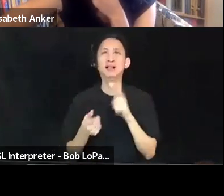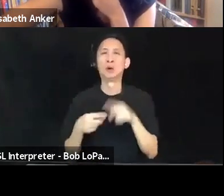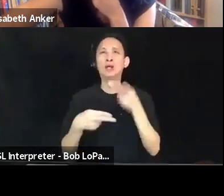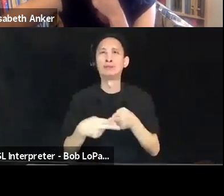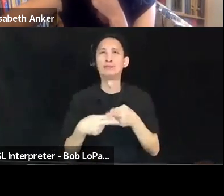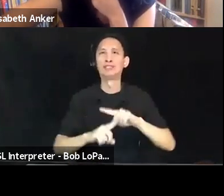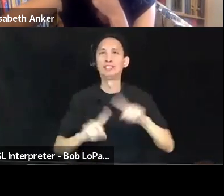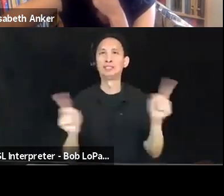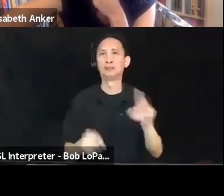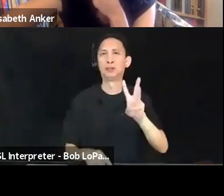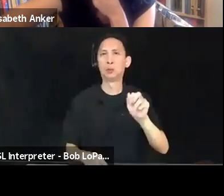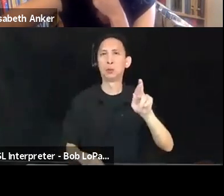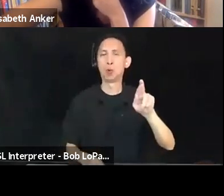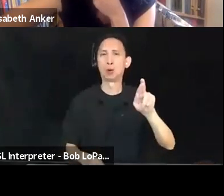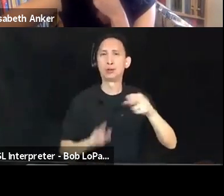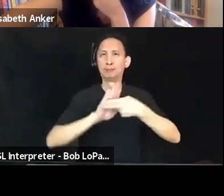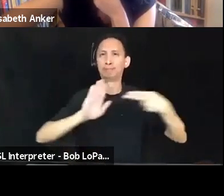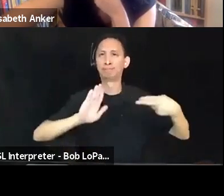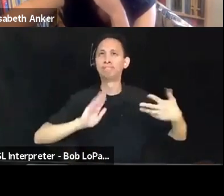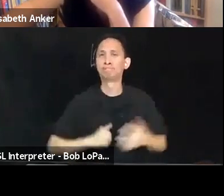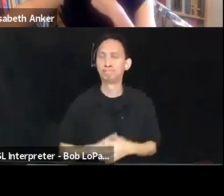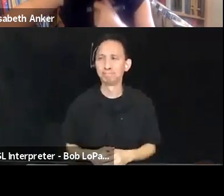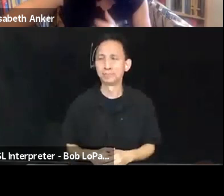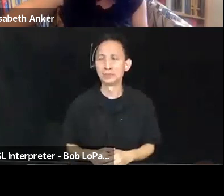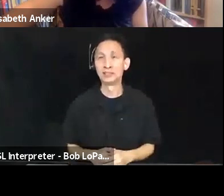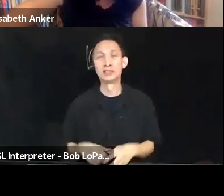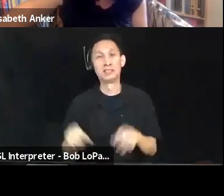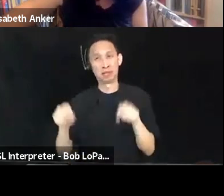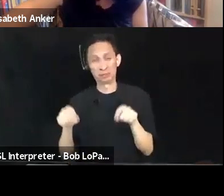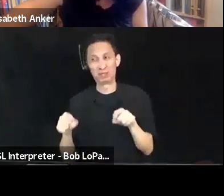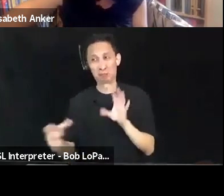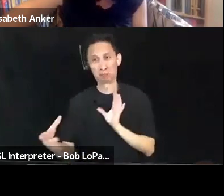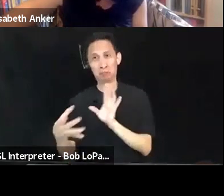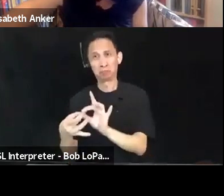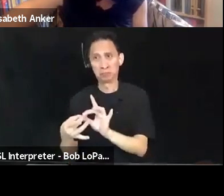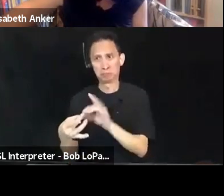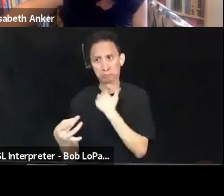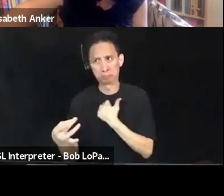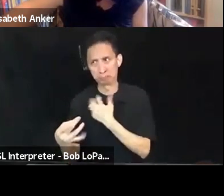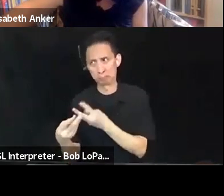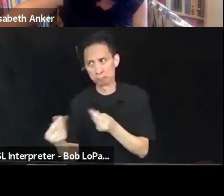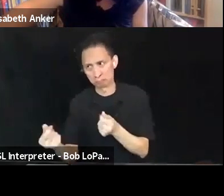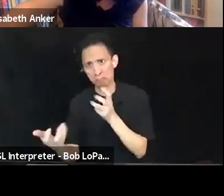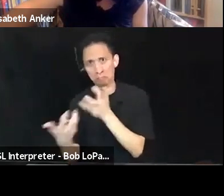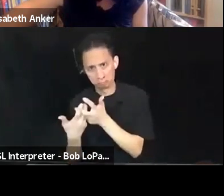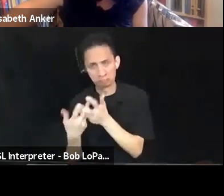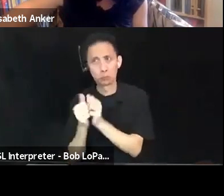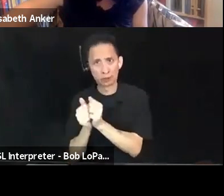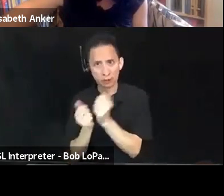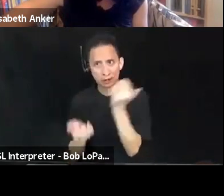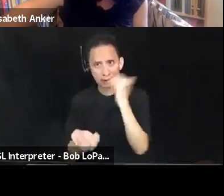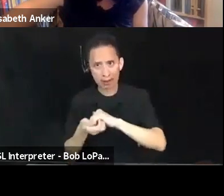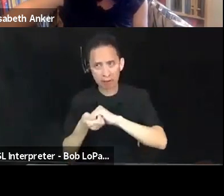The possibility of reconciliation has to be there for a civil war to be a